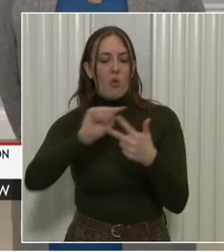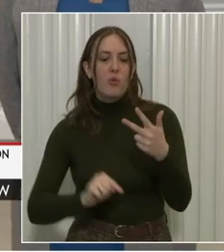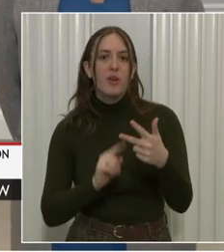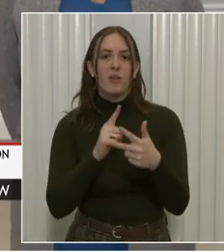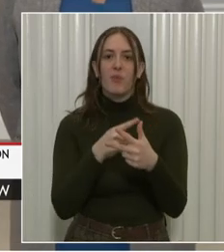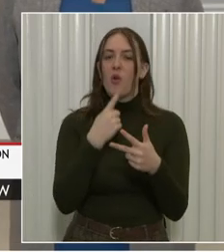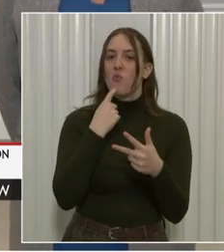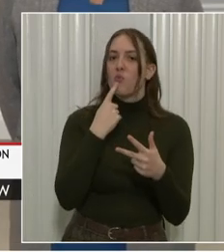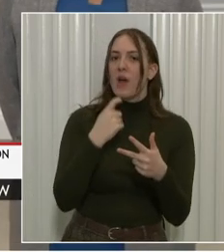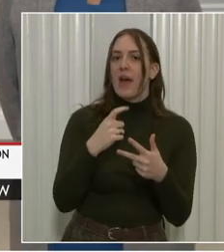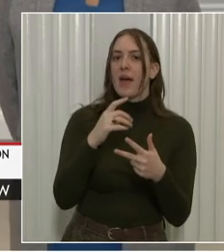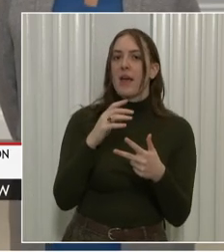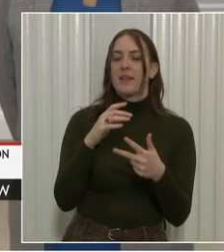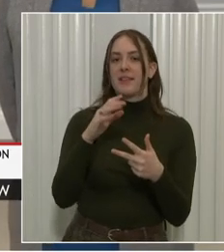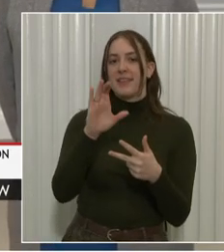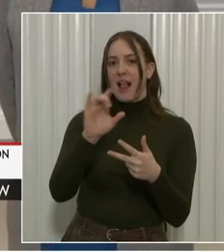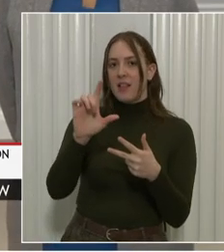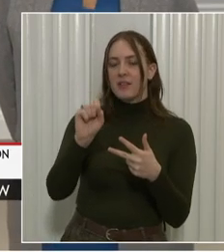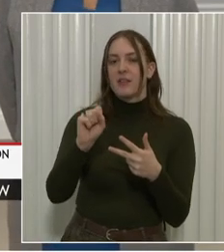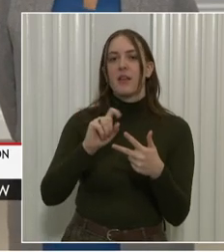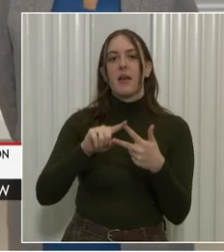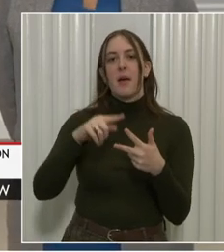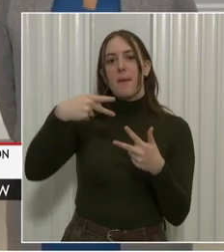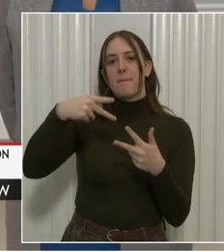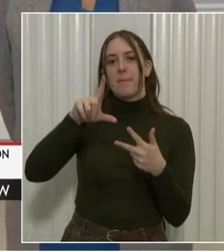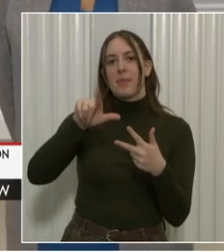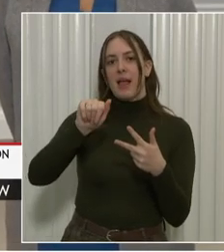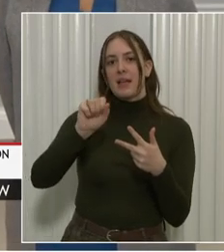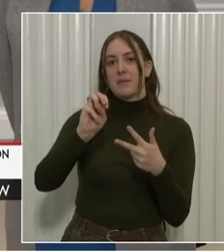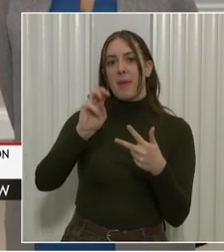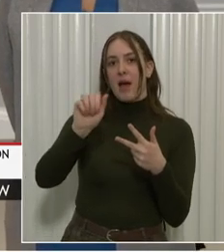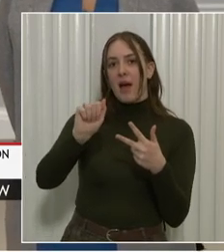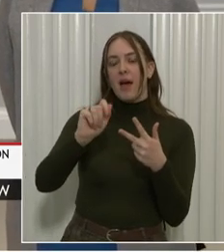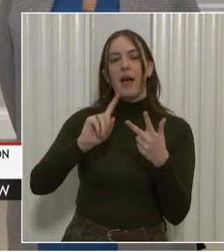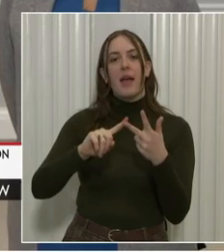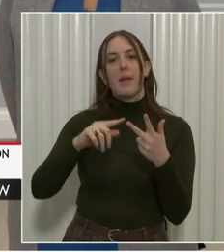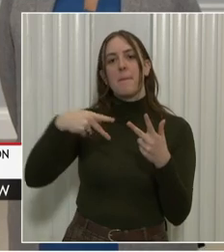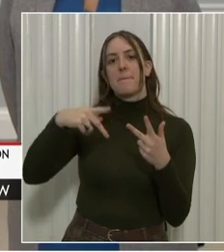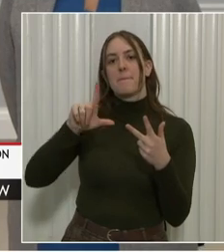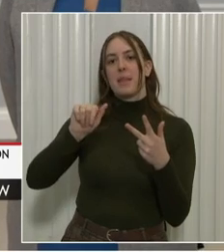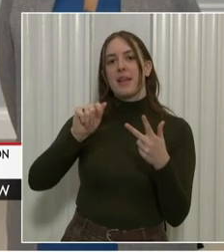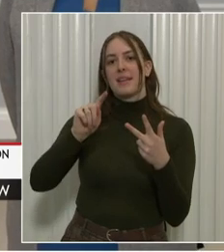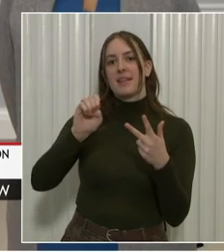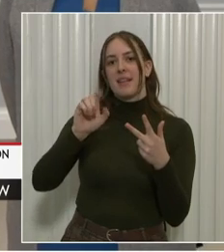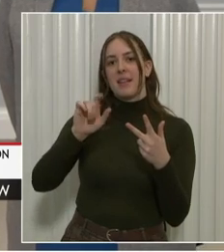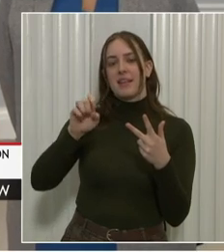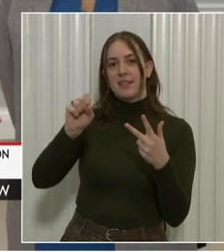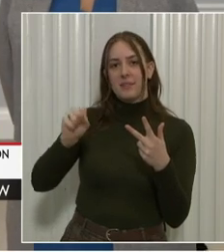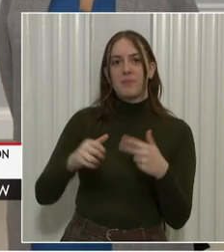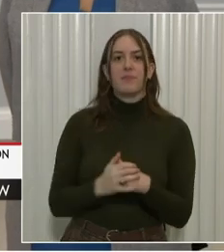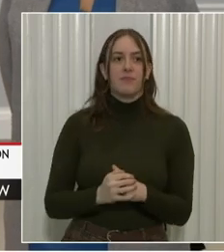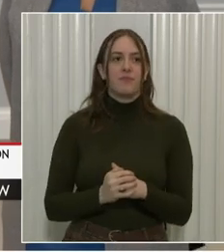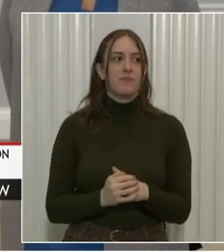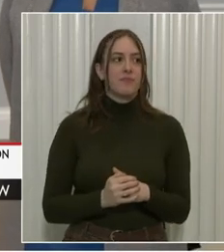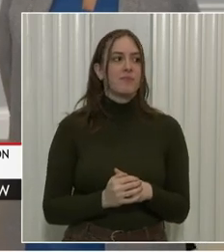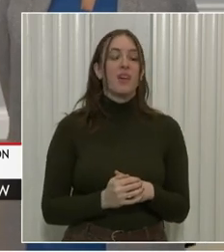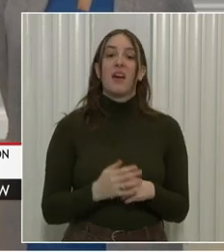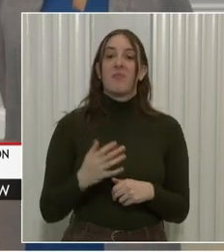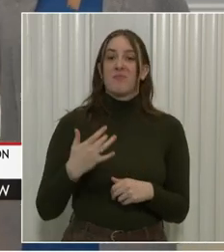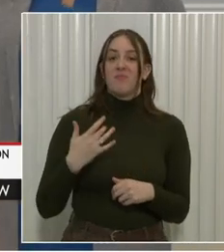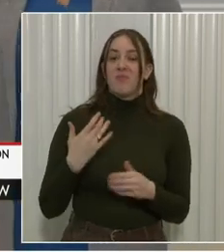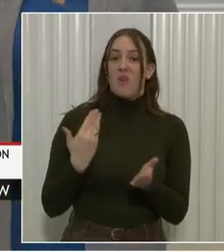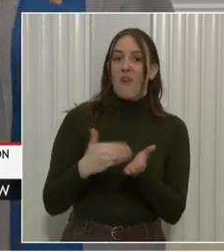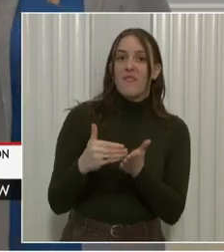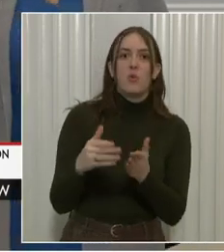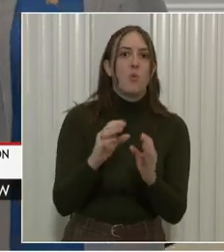lost. During a bleeding emergency, there also isn't time to test the patient's blood type, wait for that result to come